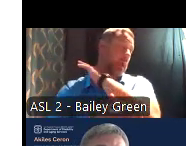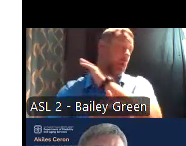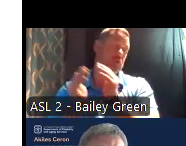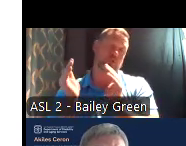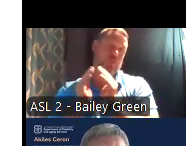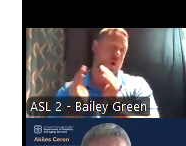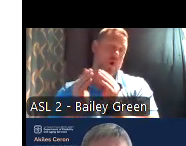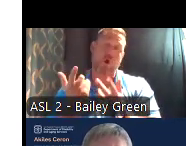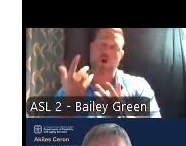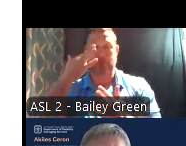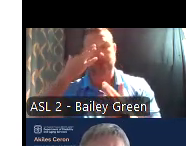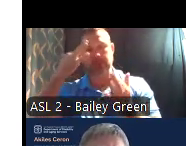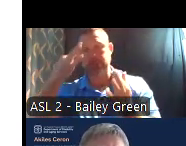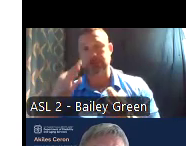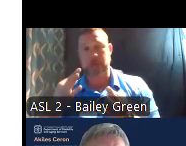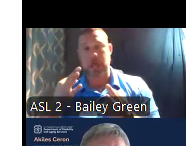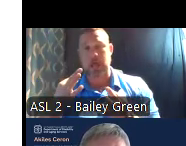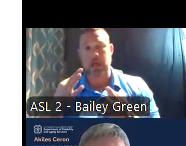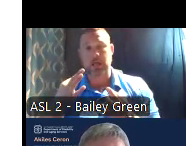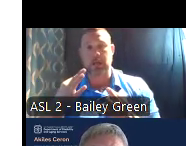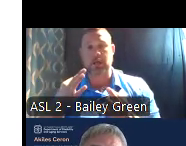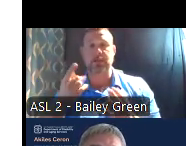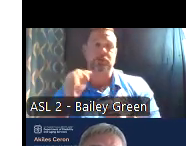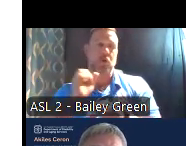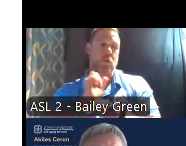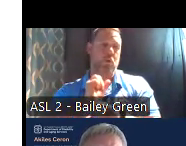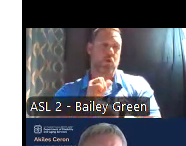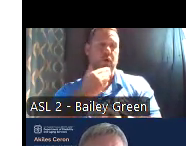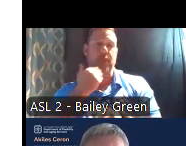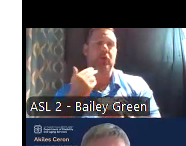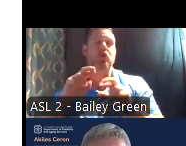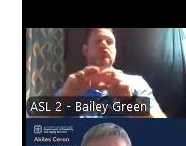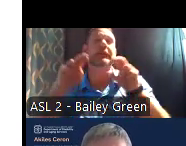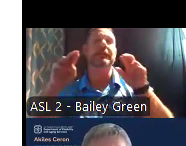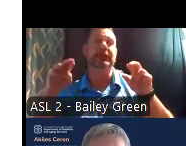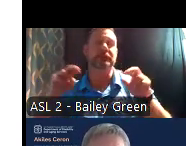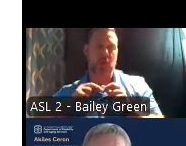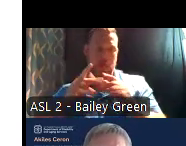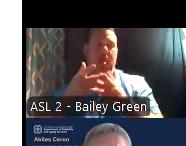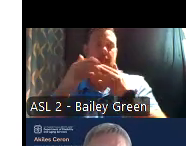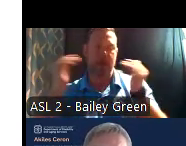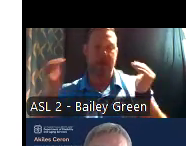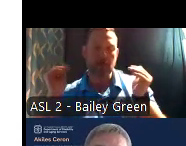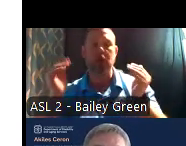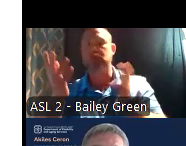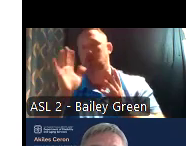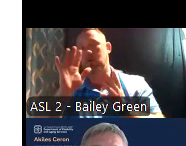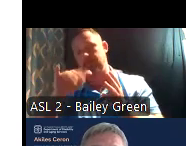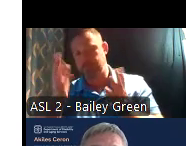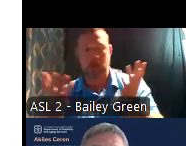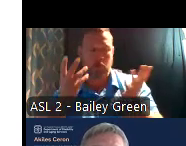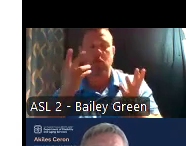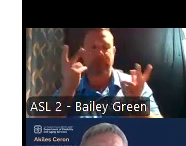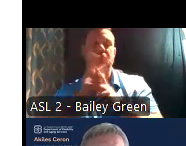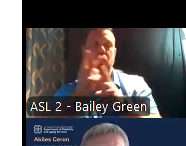may decide to that this would work better at a regional level. So that is the thought behind. So